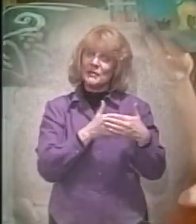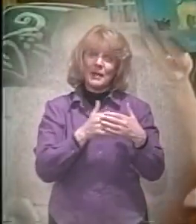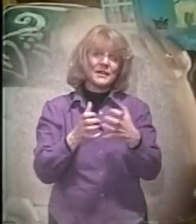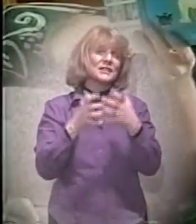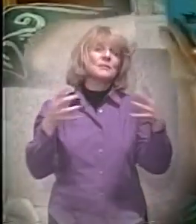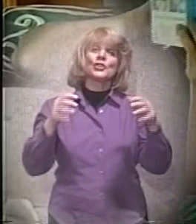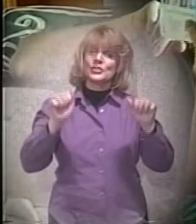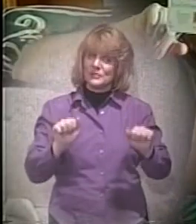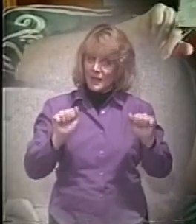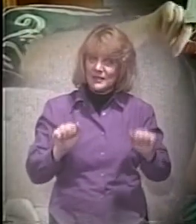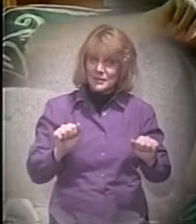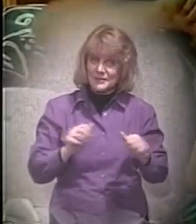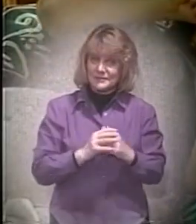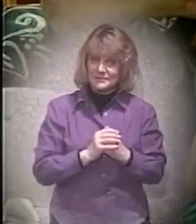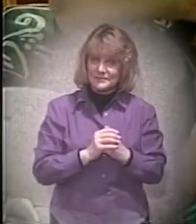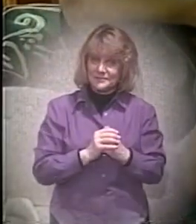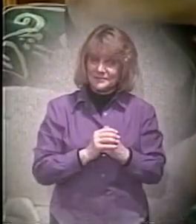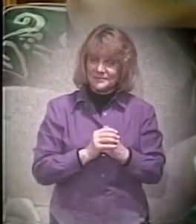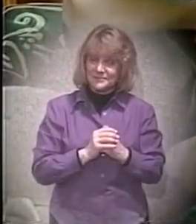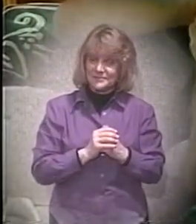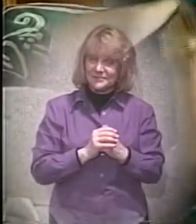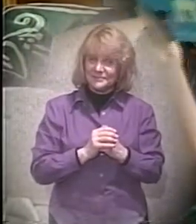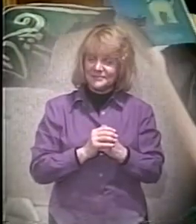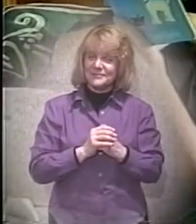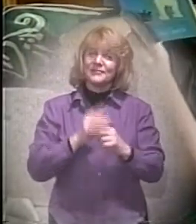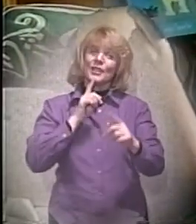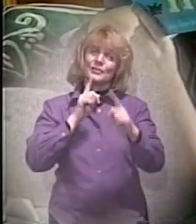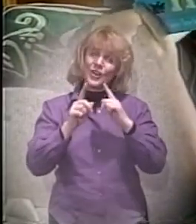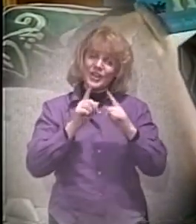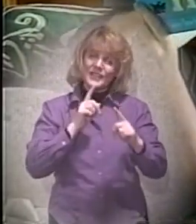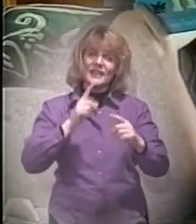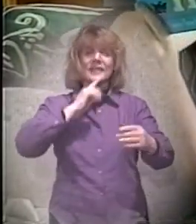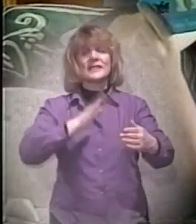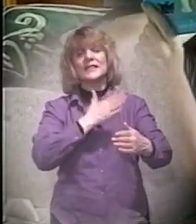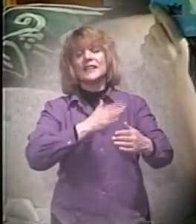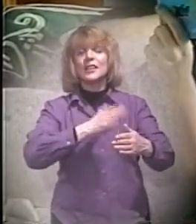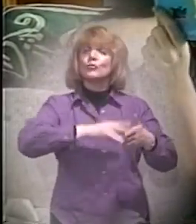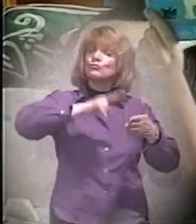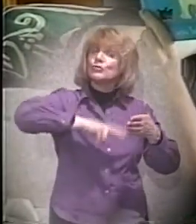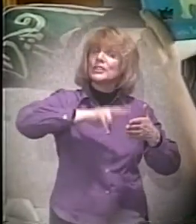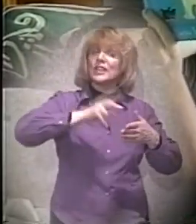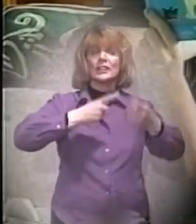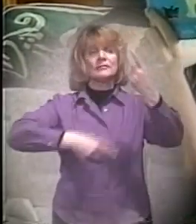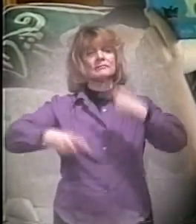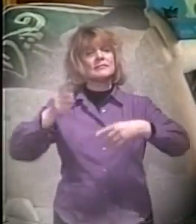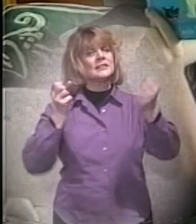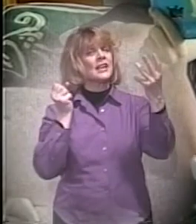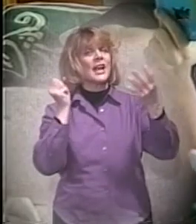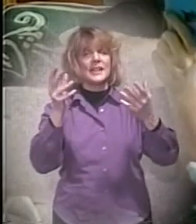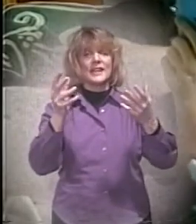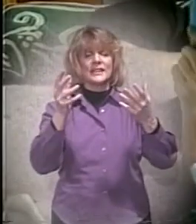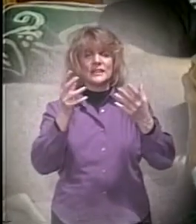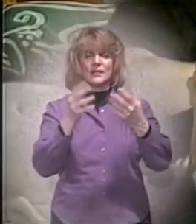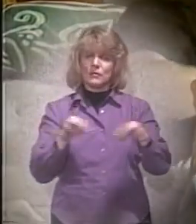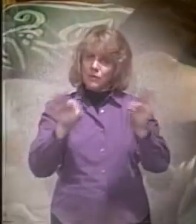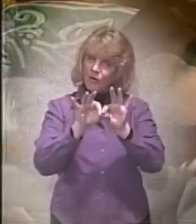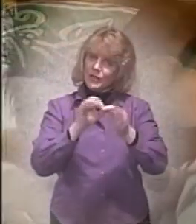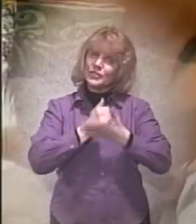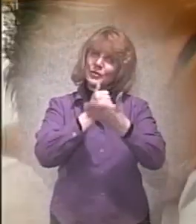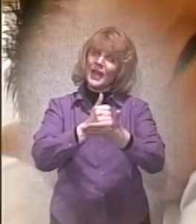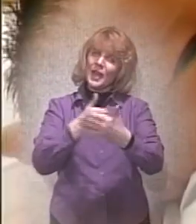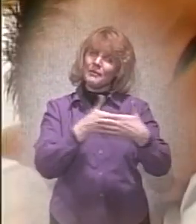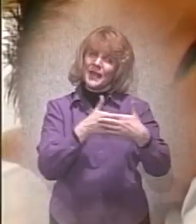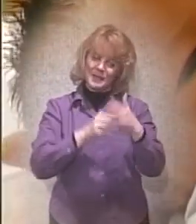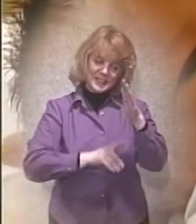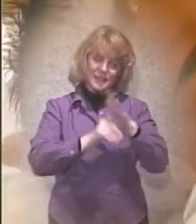loss. Talking, singing, reading, and signing are all ways to help your baby develop language skills.